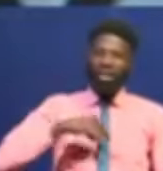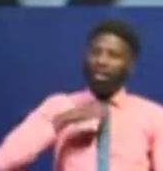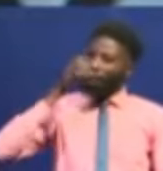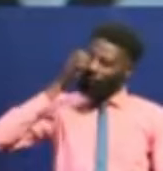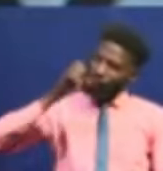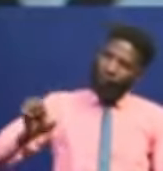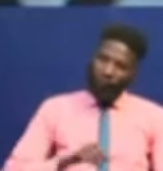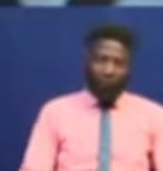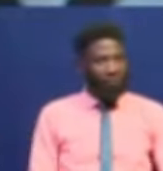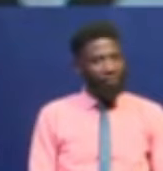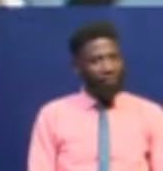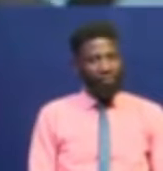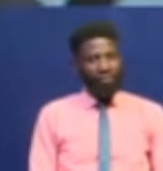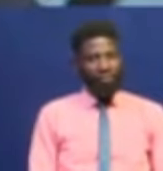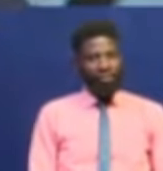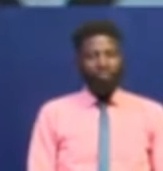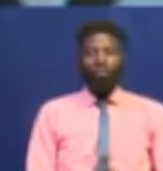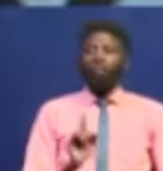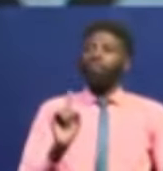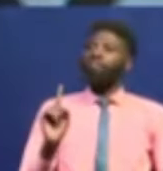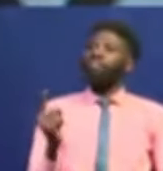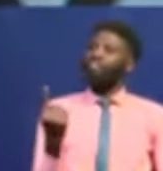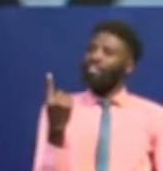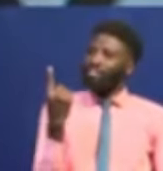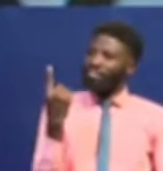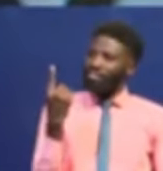long. For the first time,